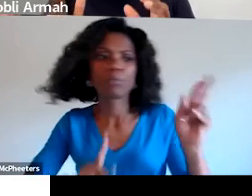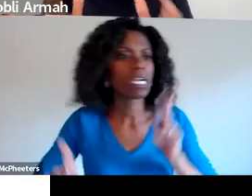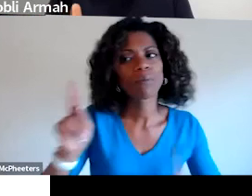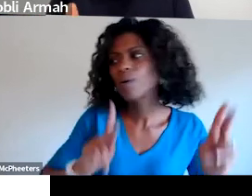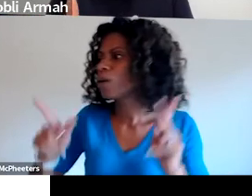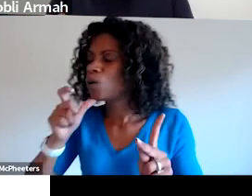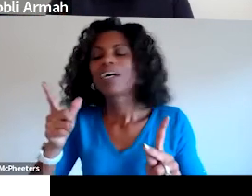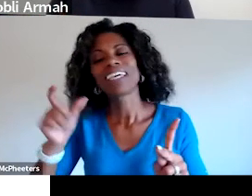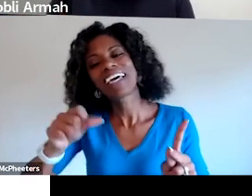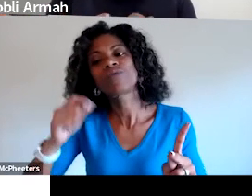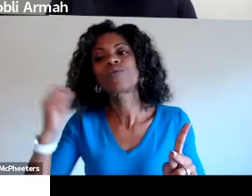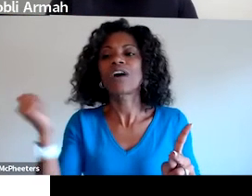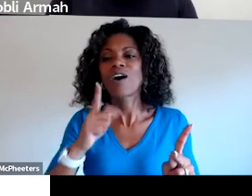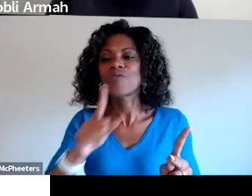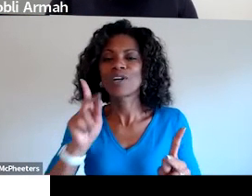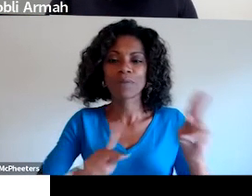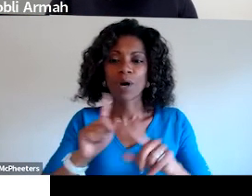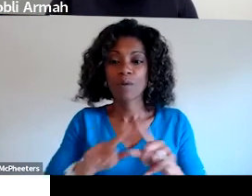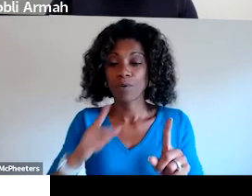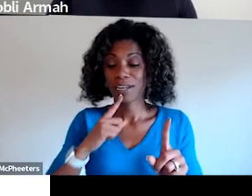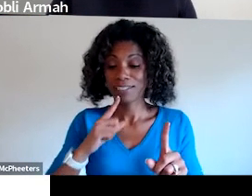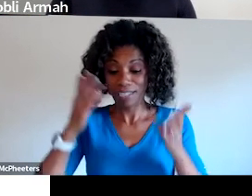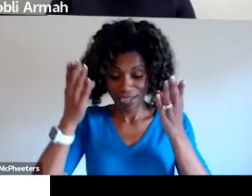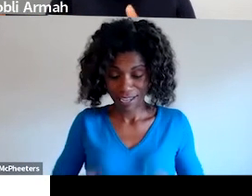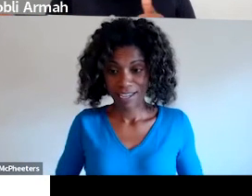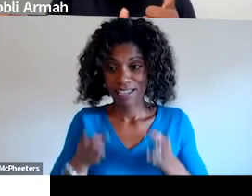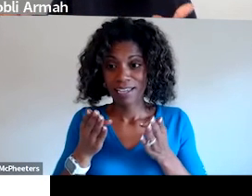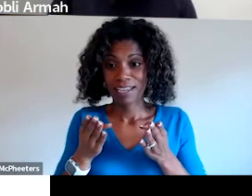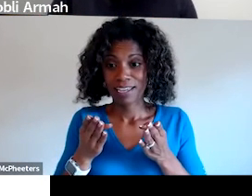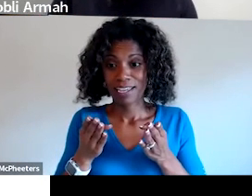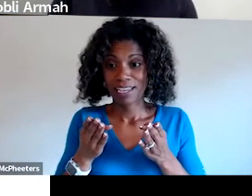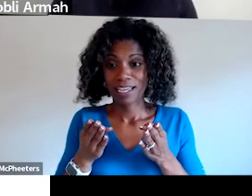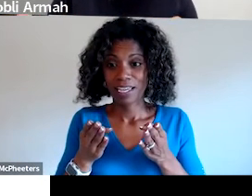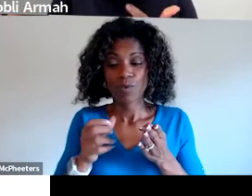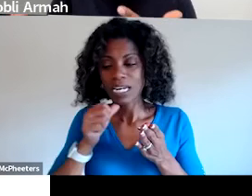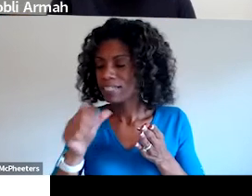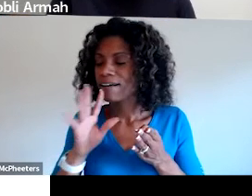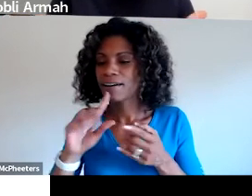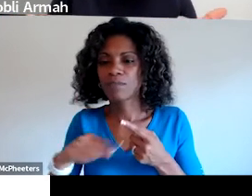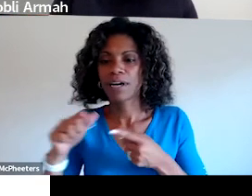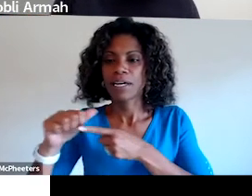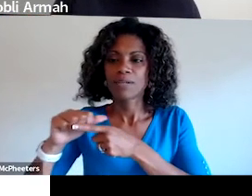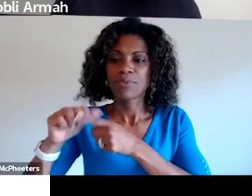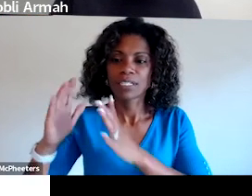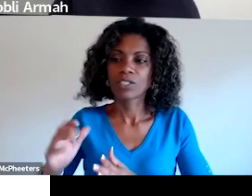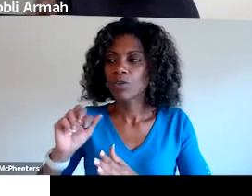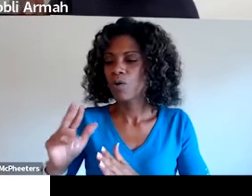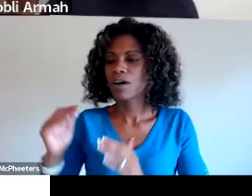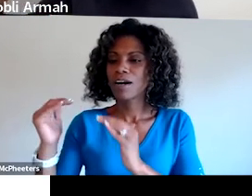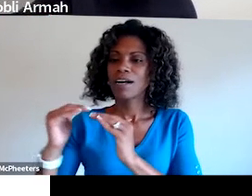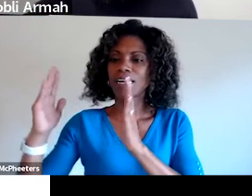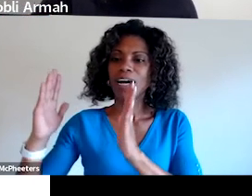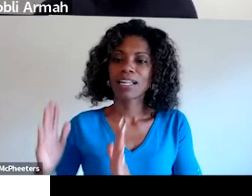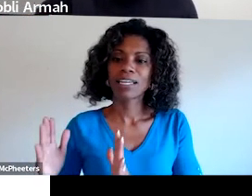people. Yes, we're all real people, but when I say real person, I'm talking about someone that is not a practitioner or a colleague in the field, but they're